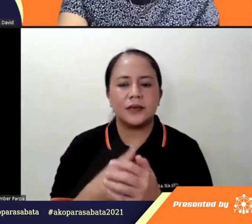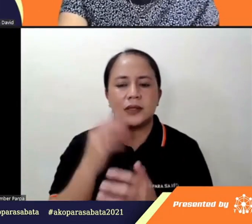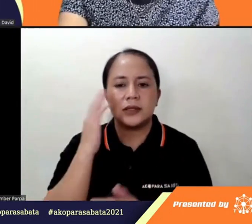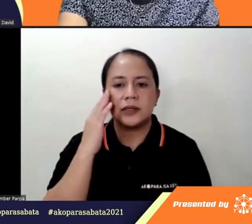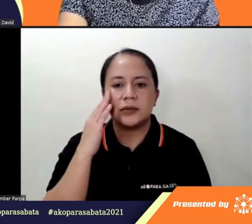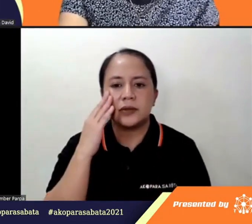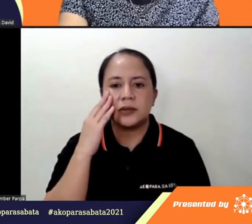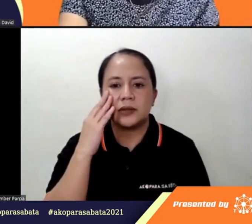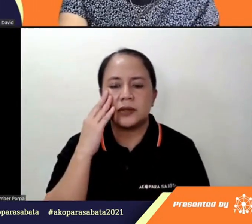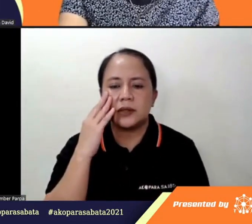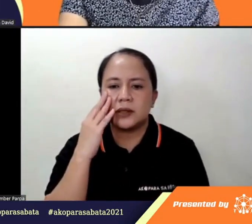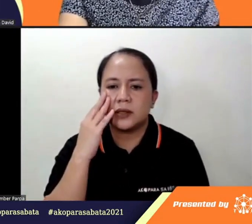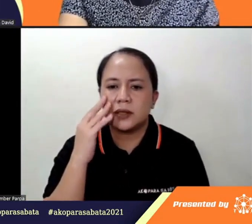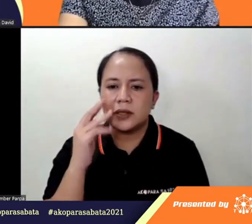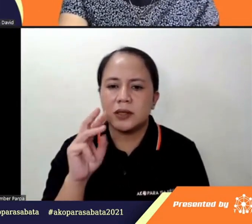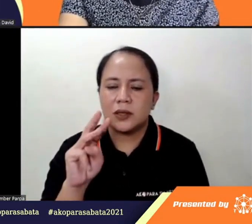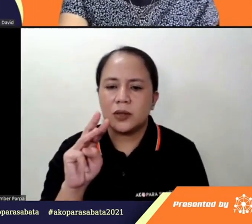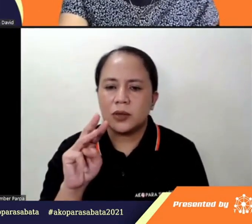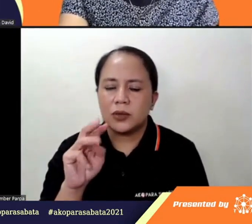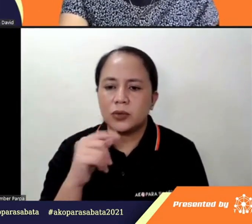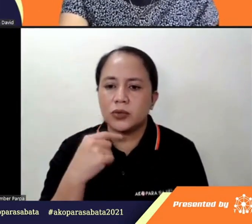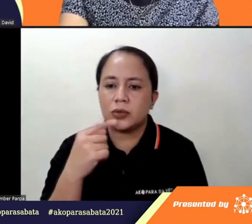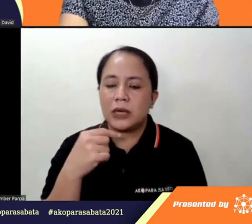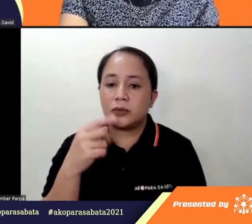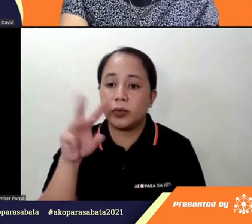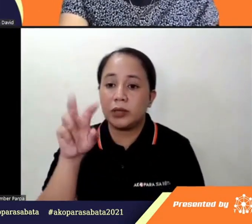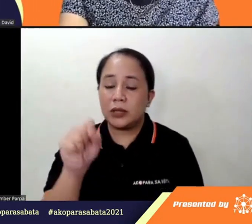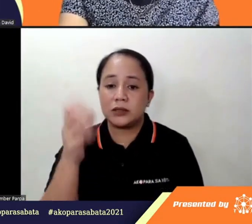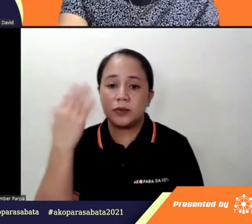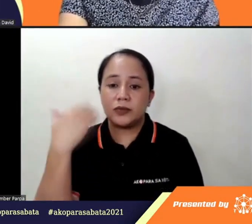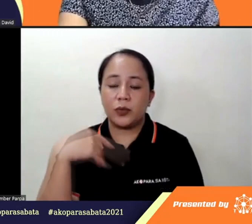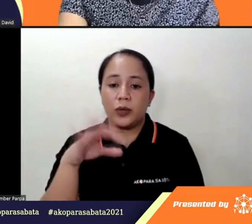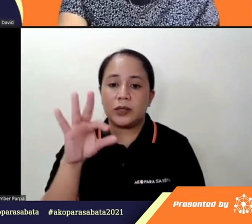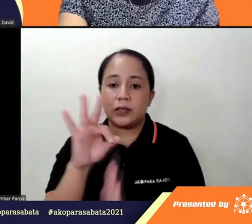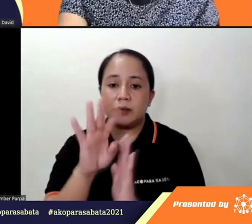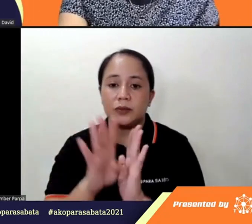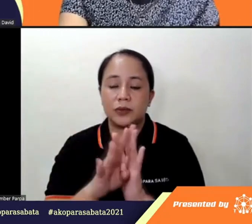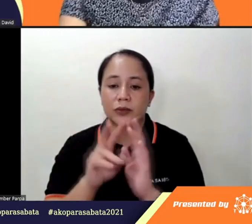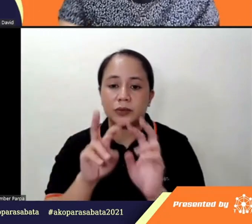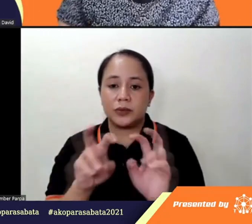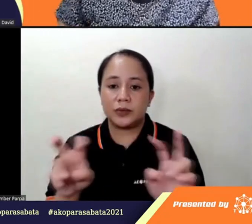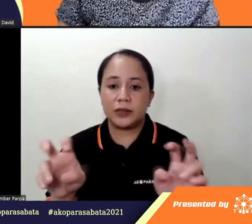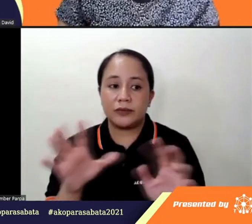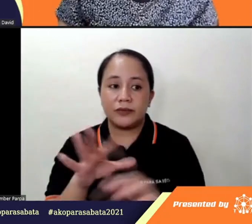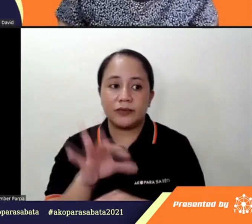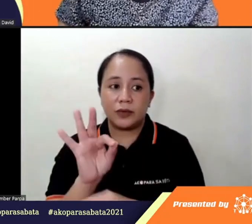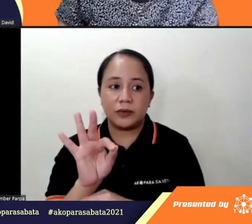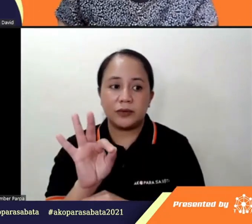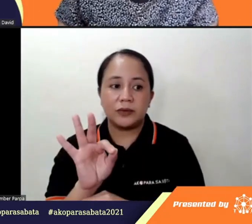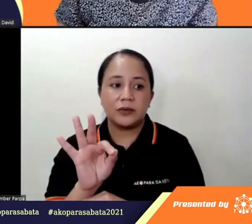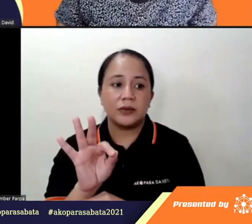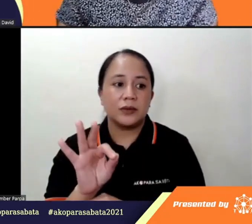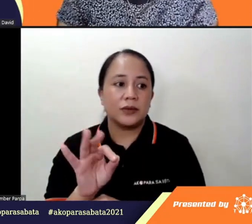Frances Haugen, sinabi niya what the Facebook researchers have found out